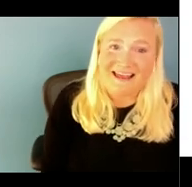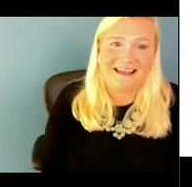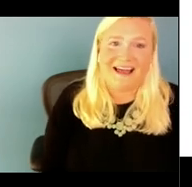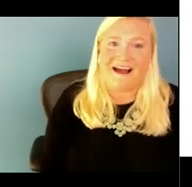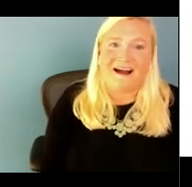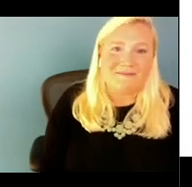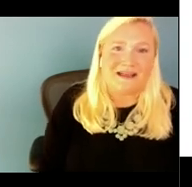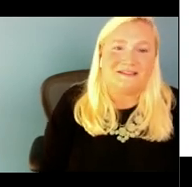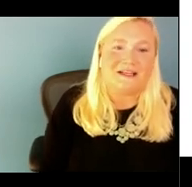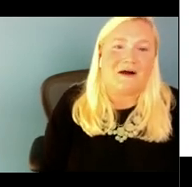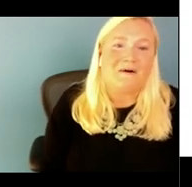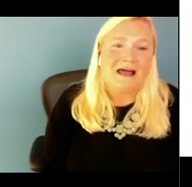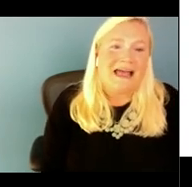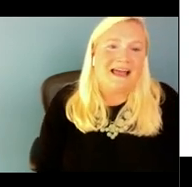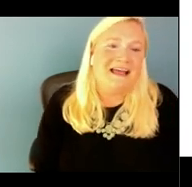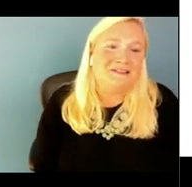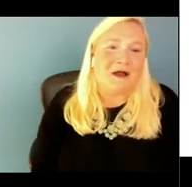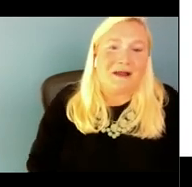doing great.